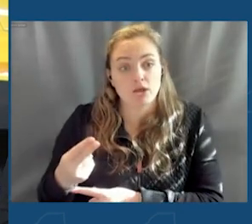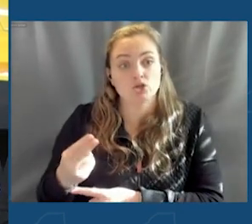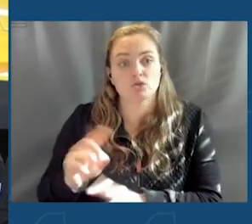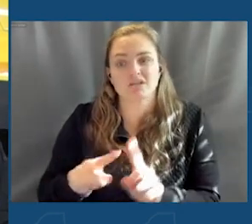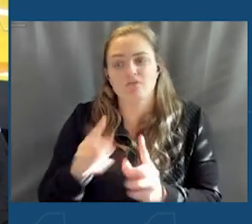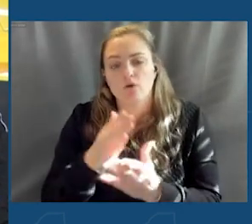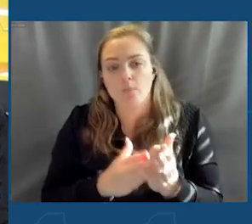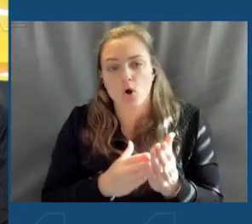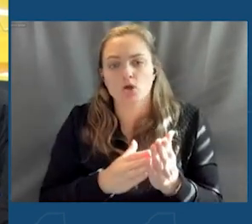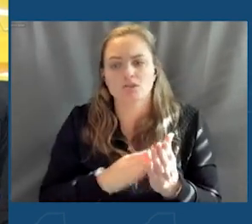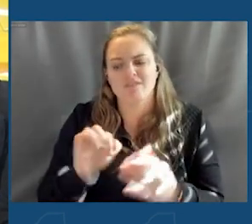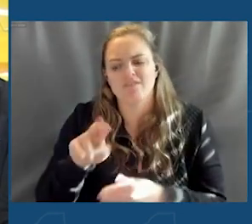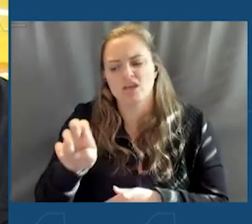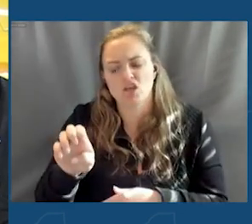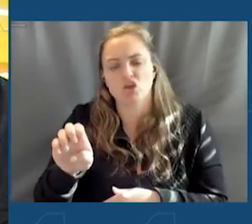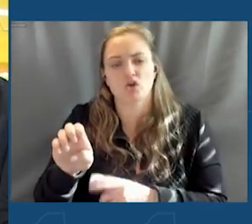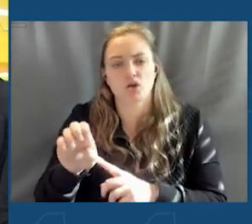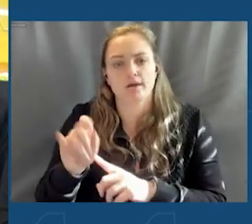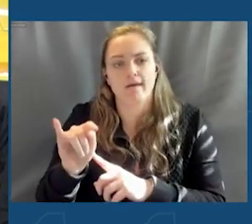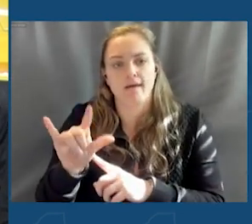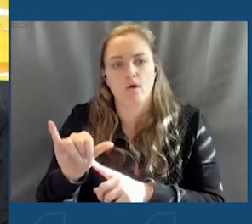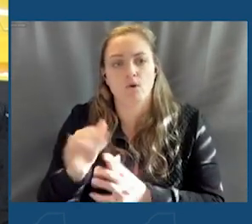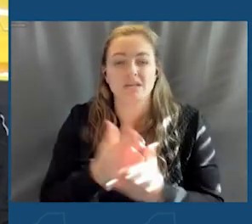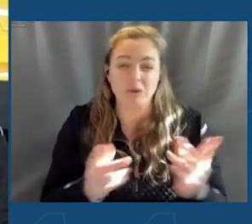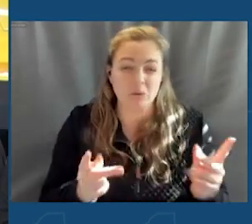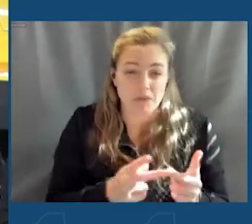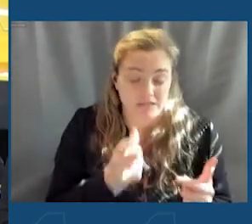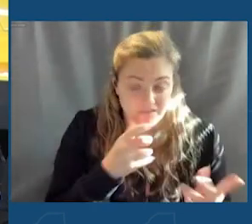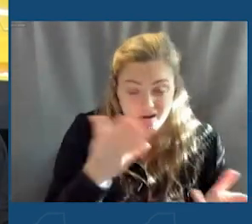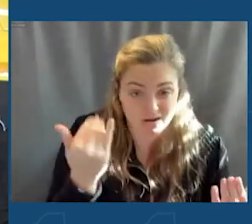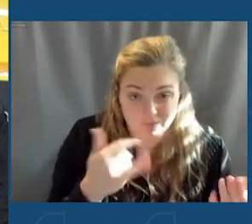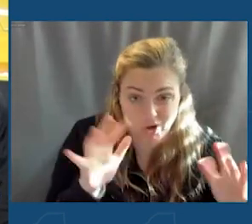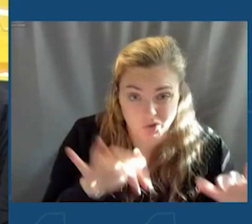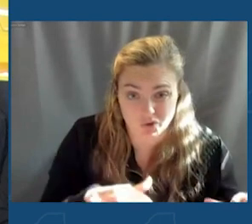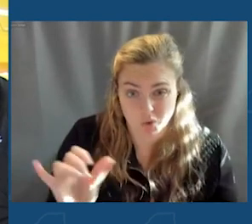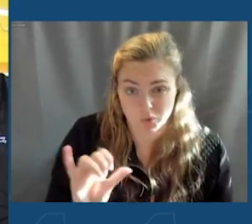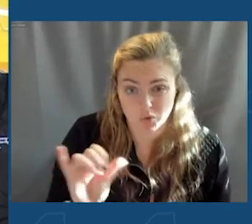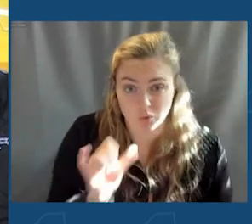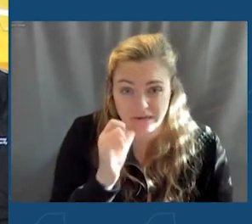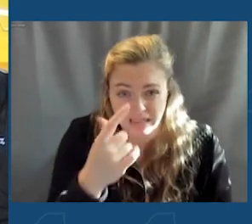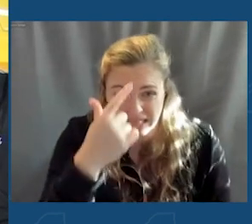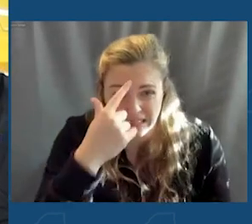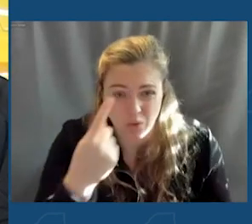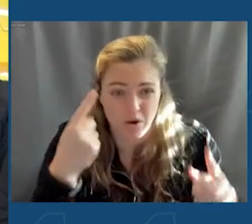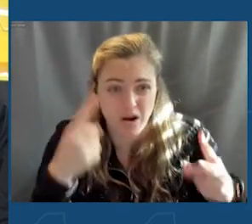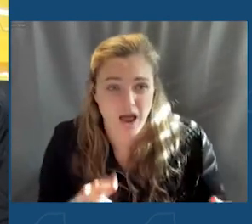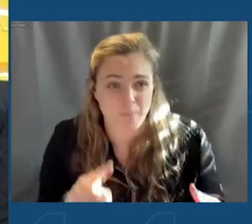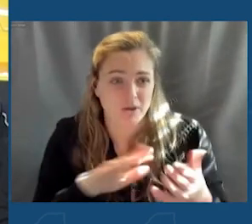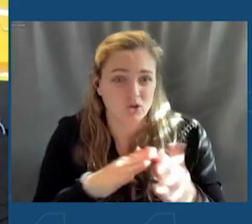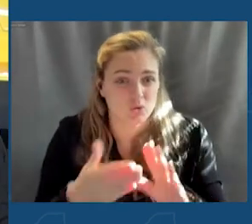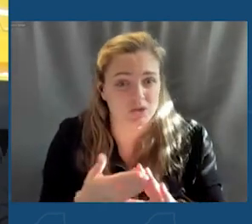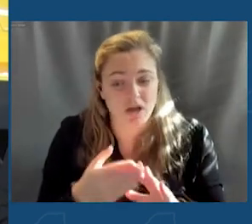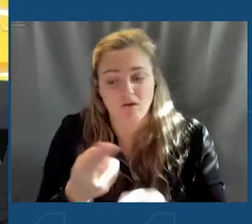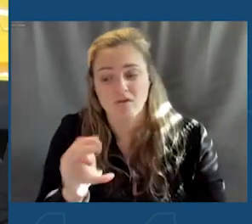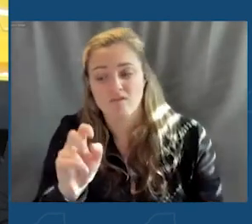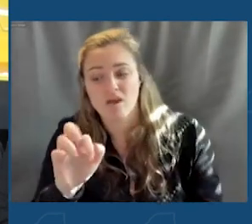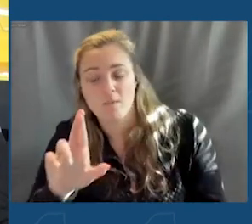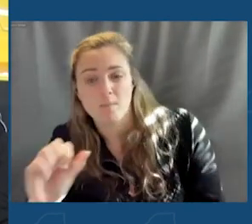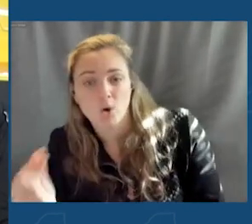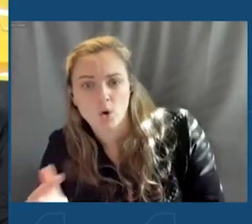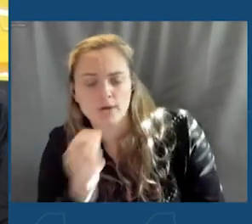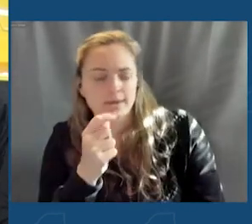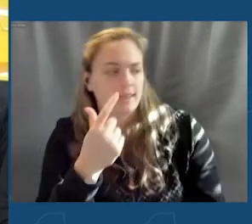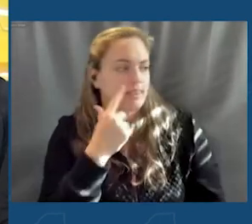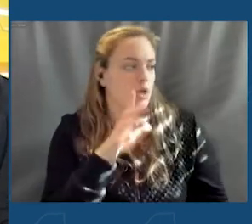Erie County, including in some spots we didn't really expect. We didn't think it would go into the town or village of Hamburg. We didn't think that we'd get